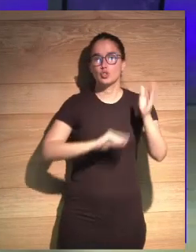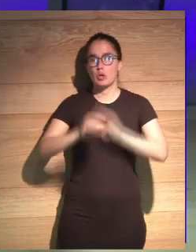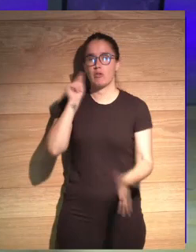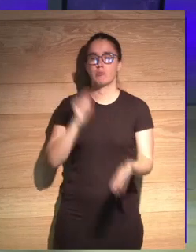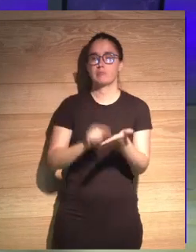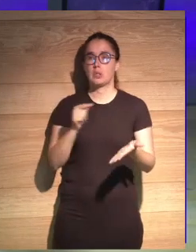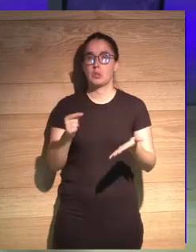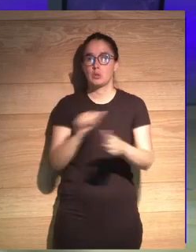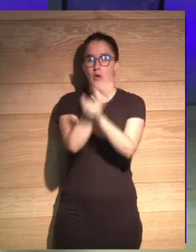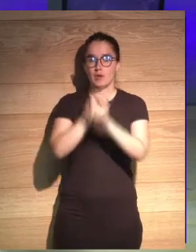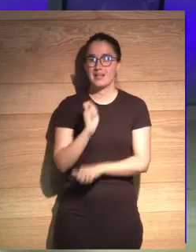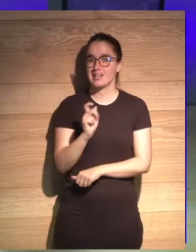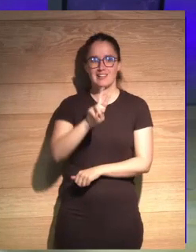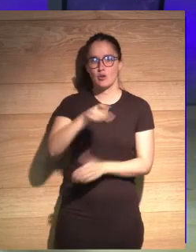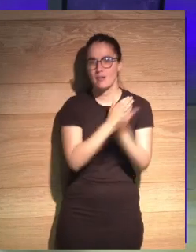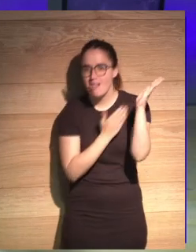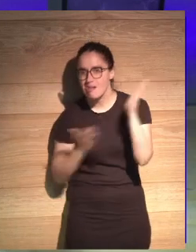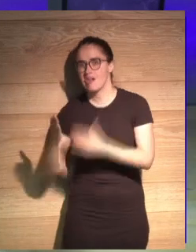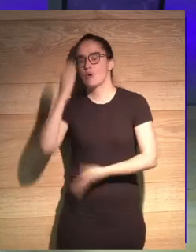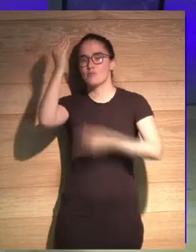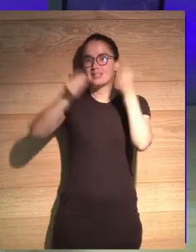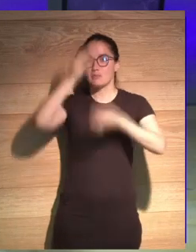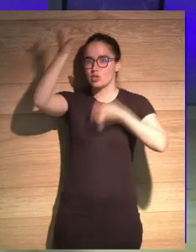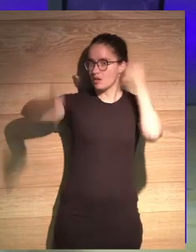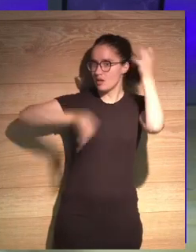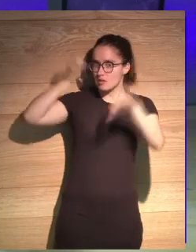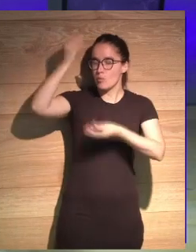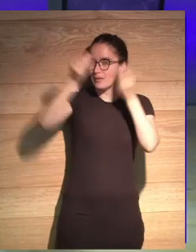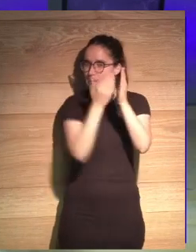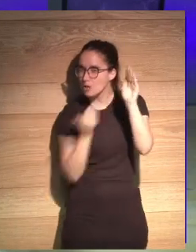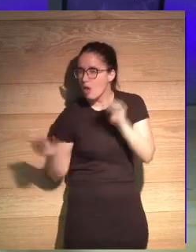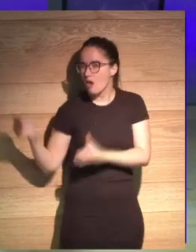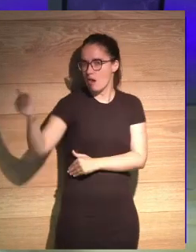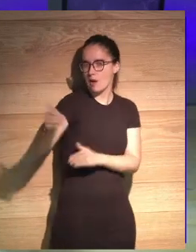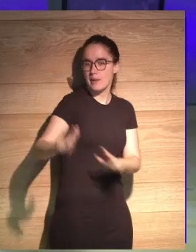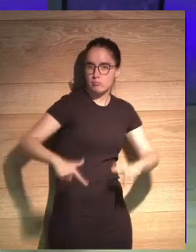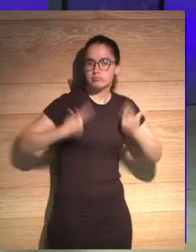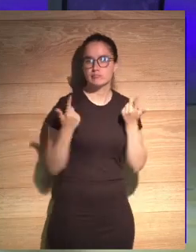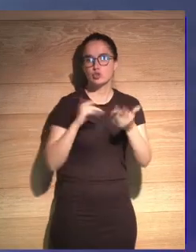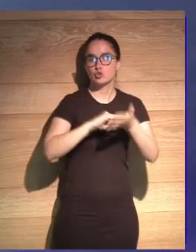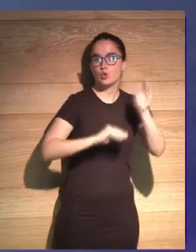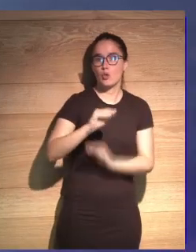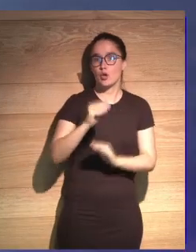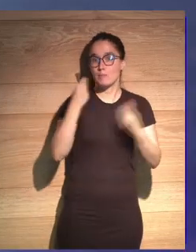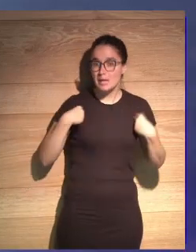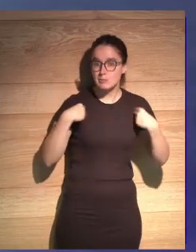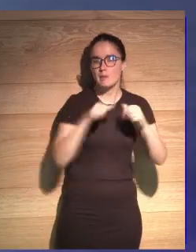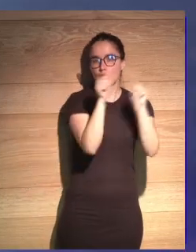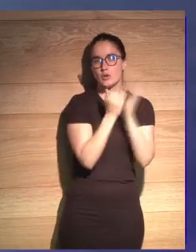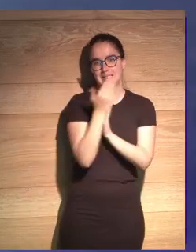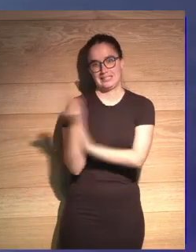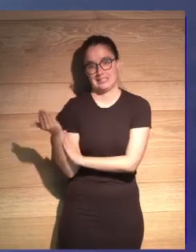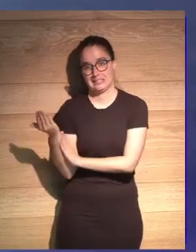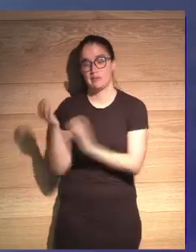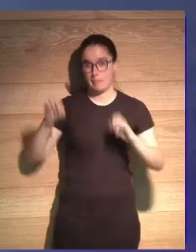you are not using logics or the normal solutions, but you need to think outside the box. You need lateral thinking to